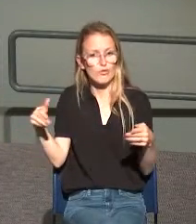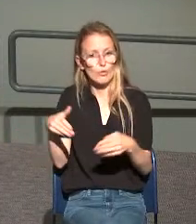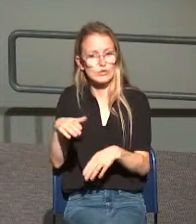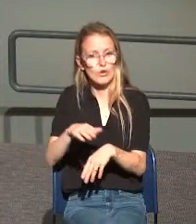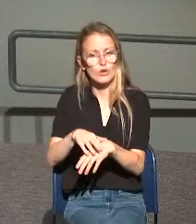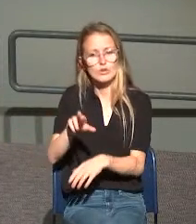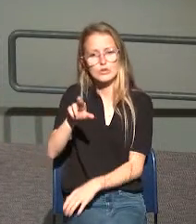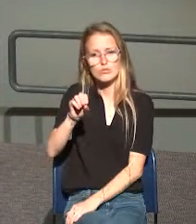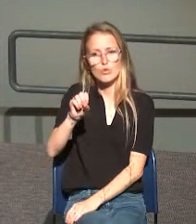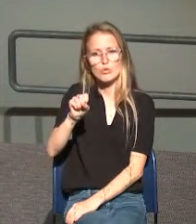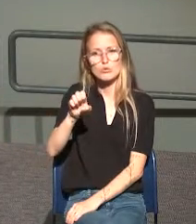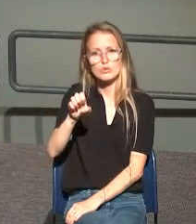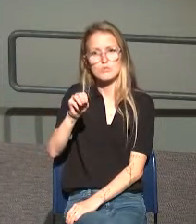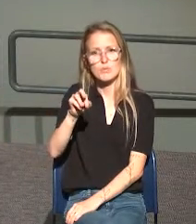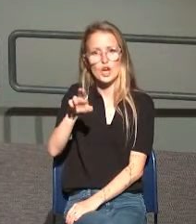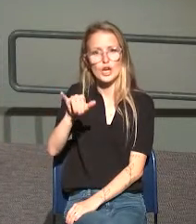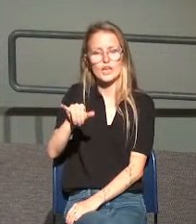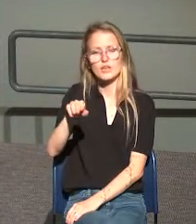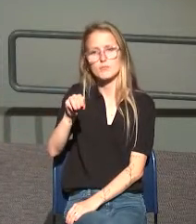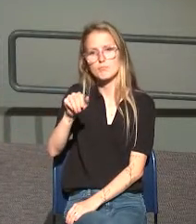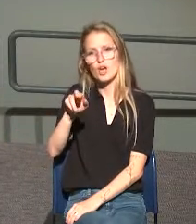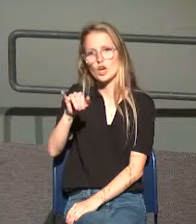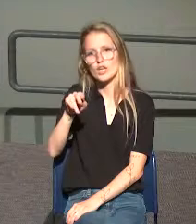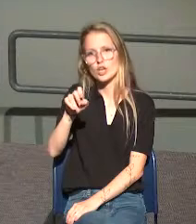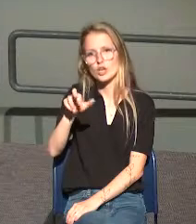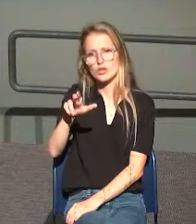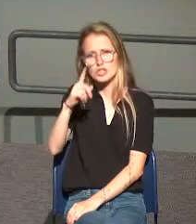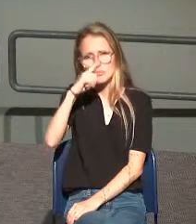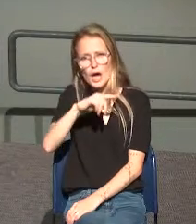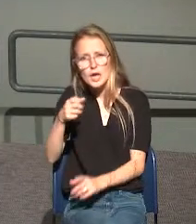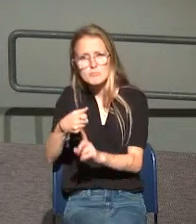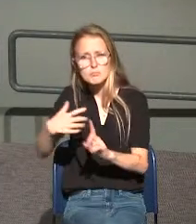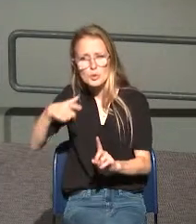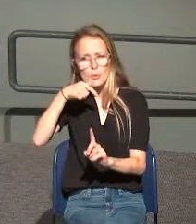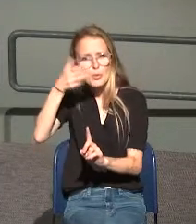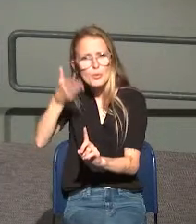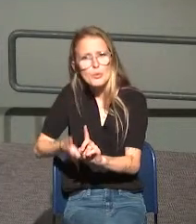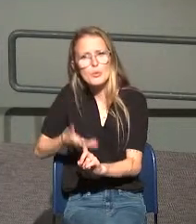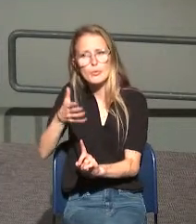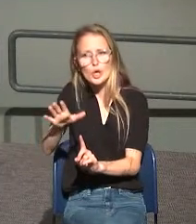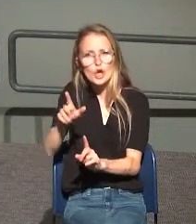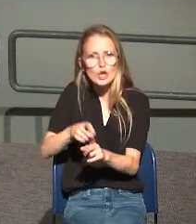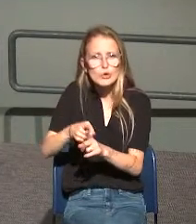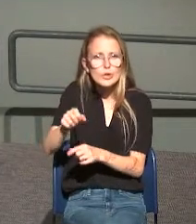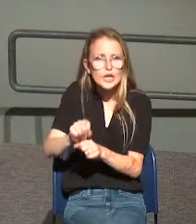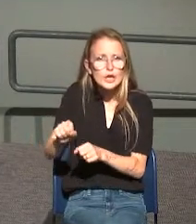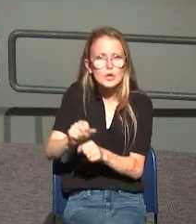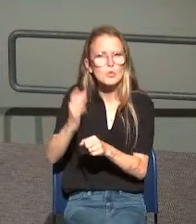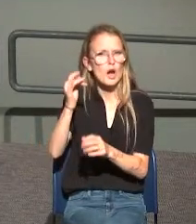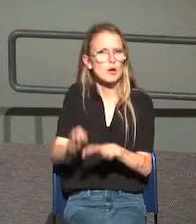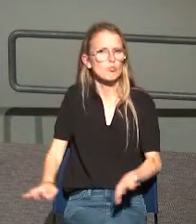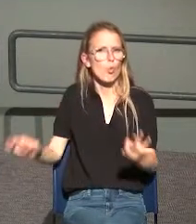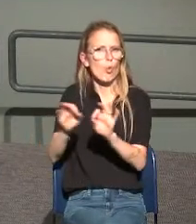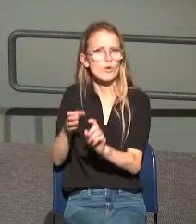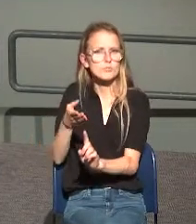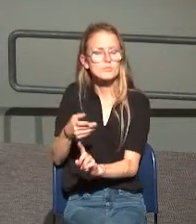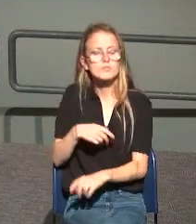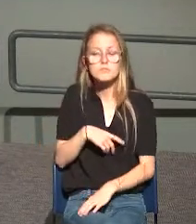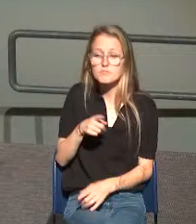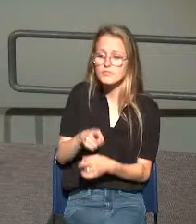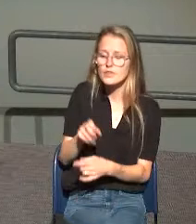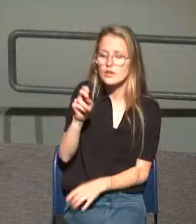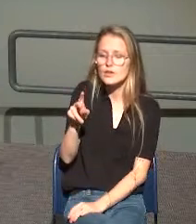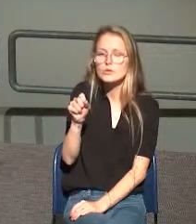is Rosemary Mariner. Can you tell us a little bit about her? Who is she? What's her career? And why is she so important? Right.